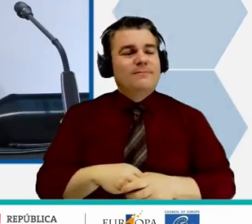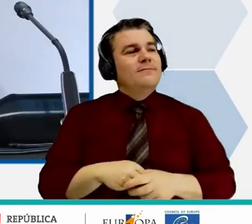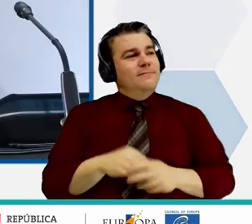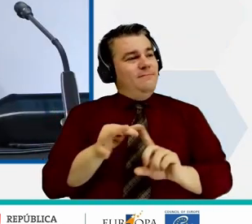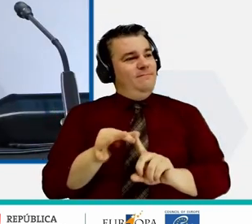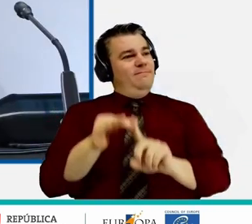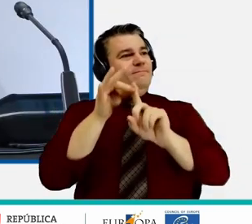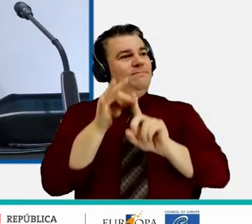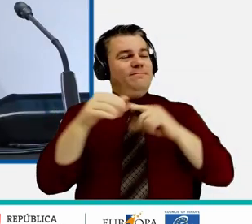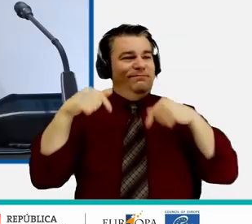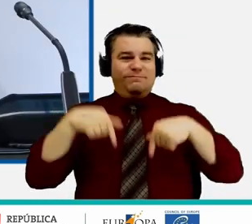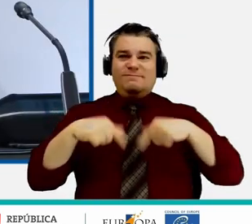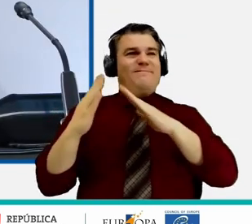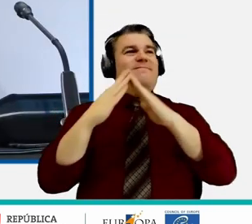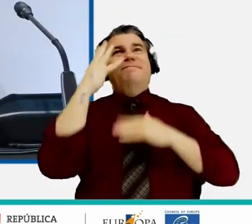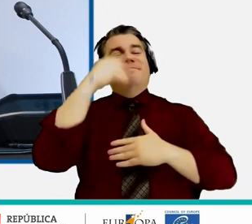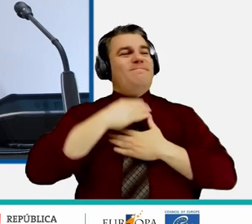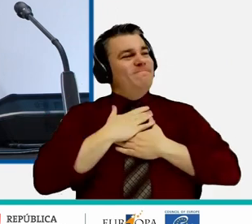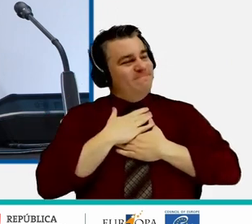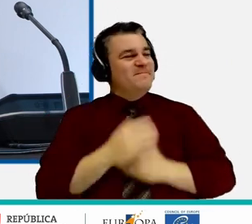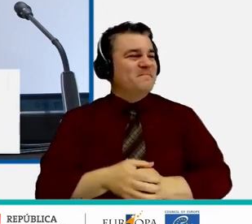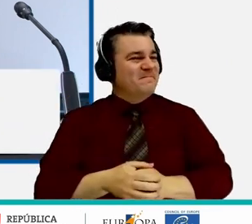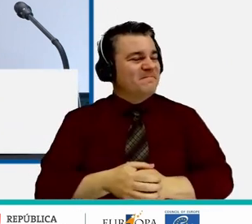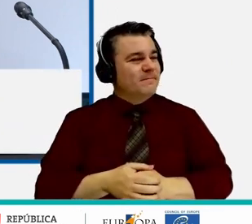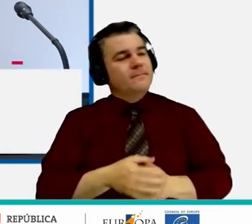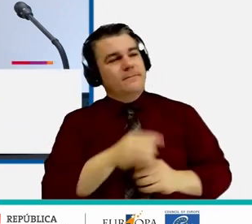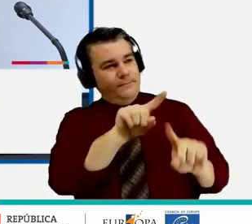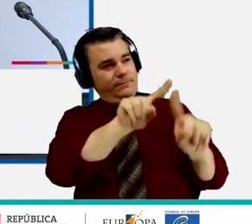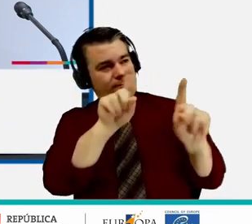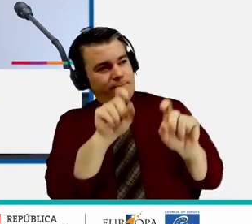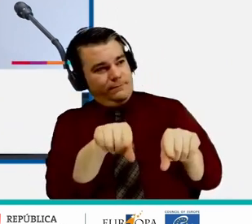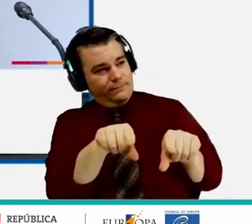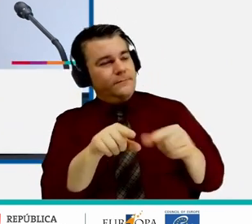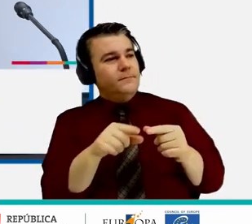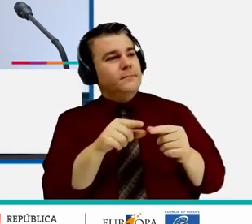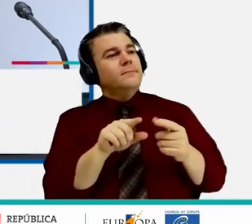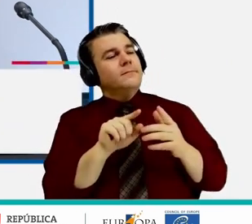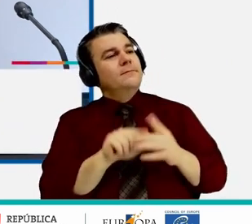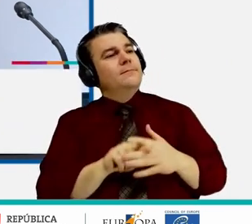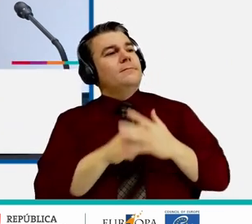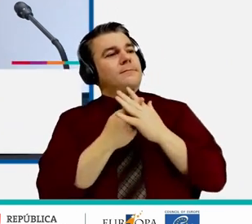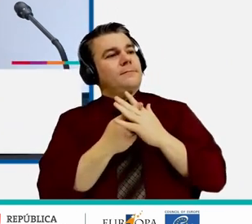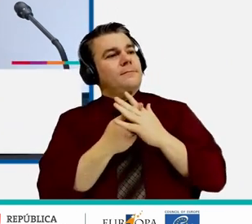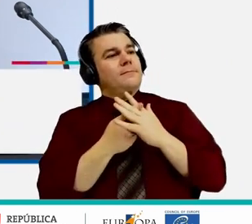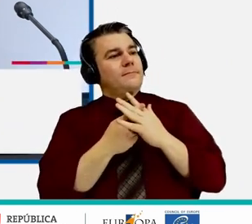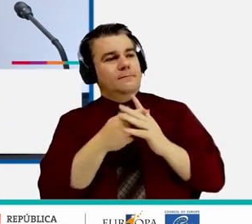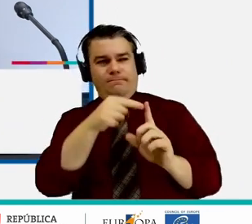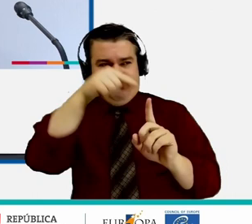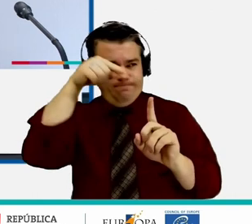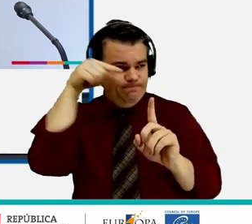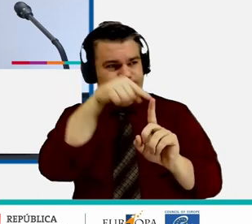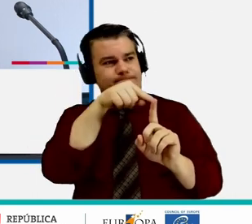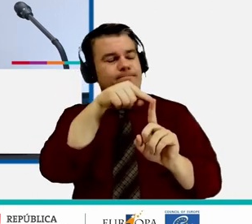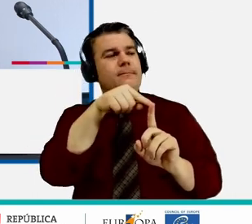in Matosinhos, as you know. Well, about your question, I think, starting for the major point, I think,